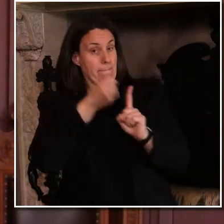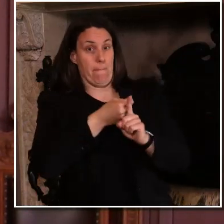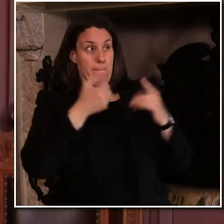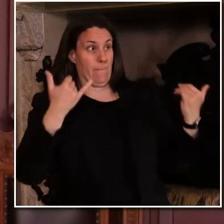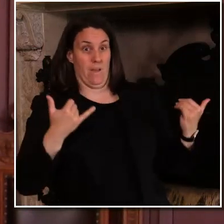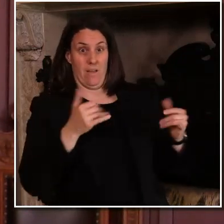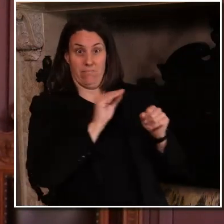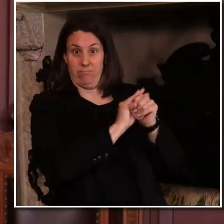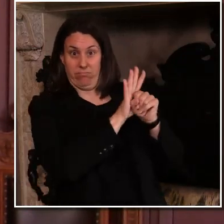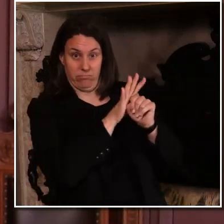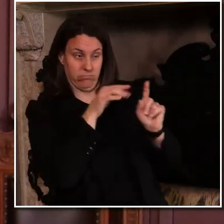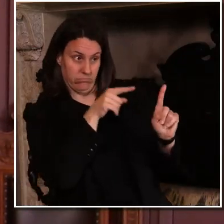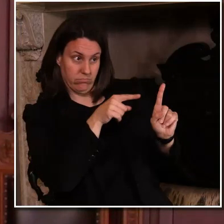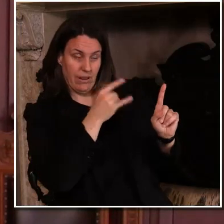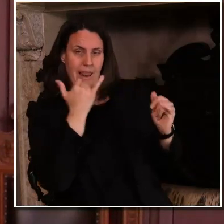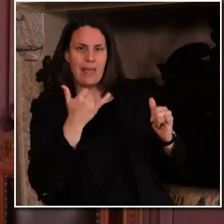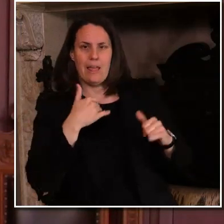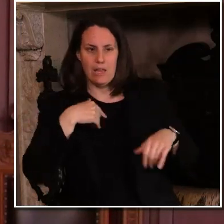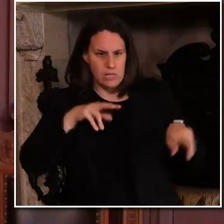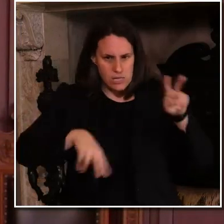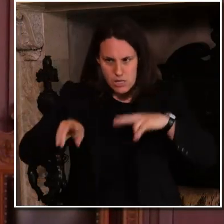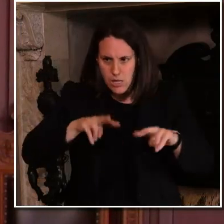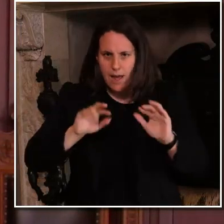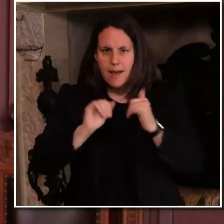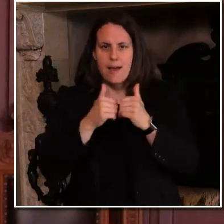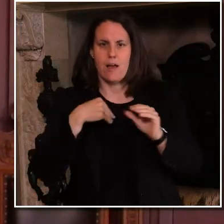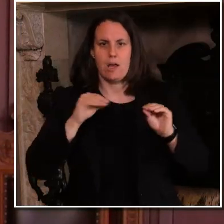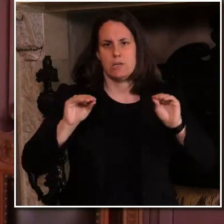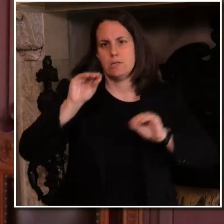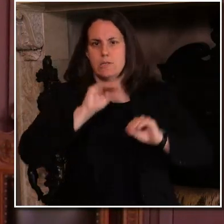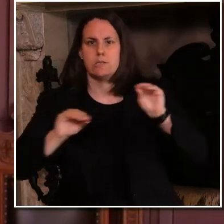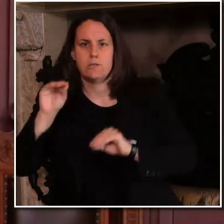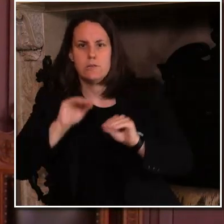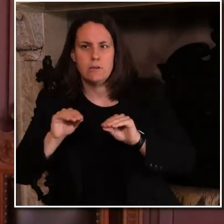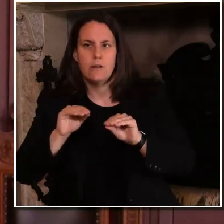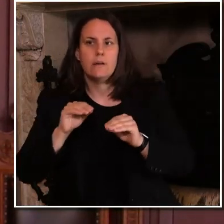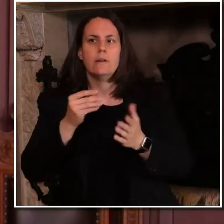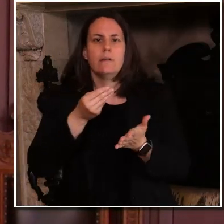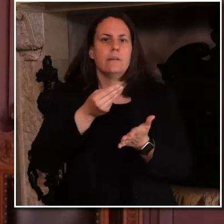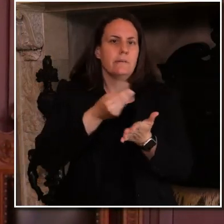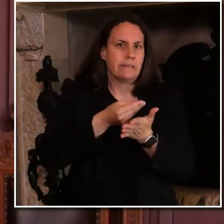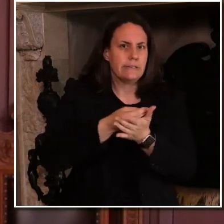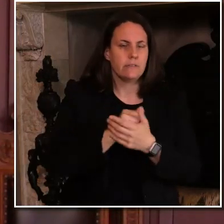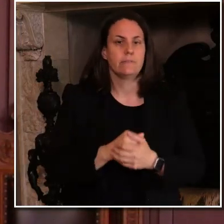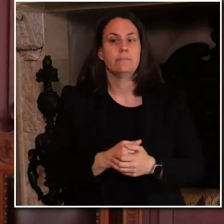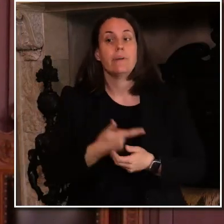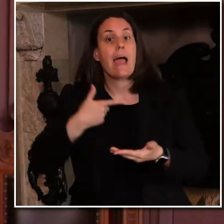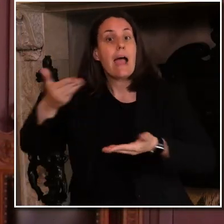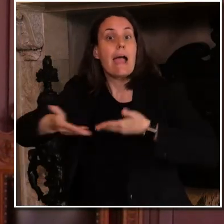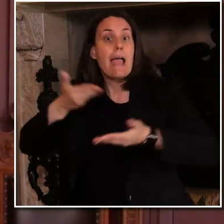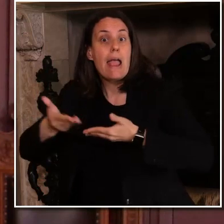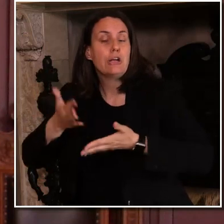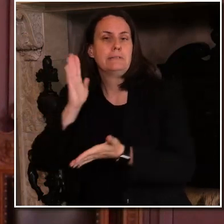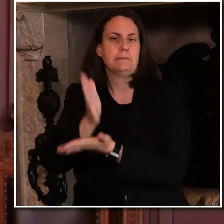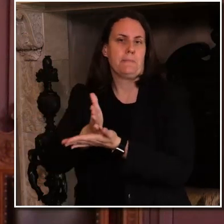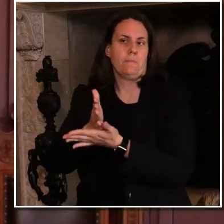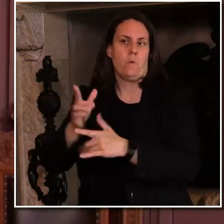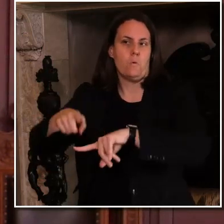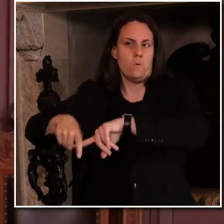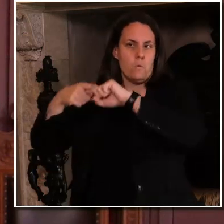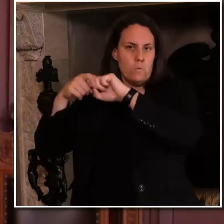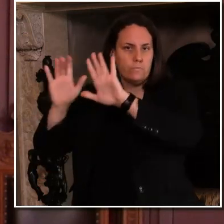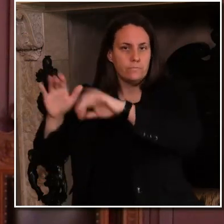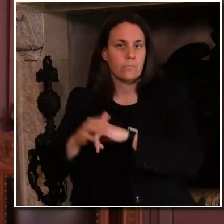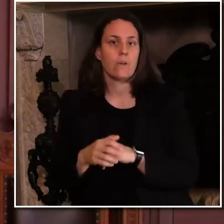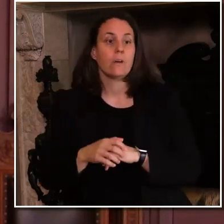and not hiring folks and making sure that travel is restricted in the most significant way. And